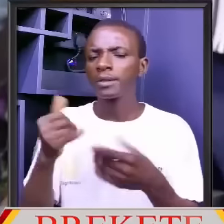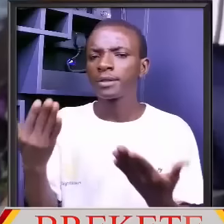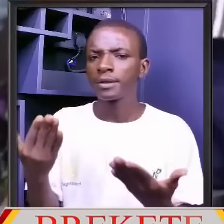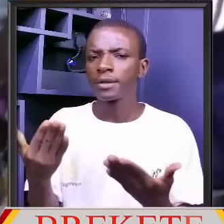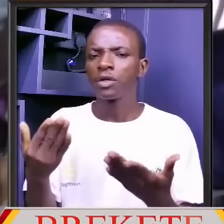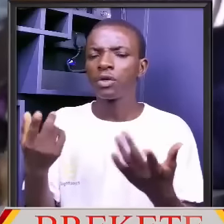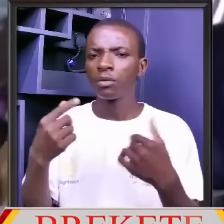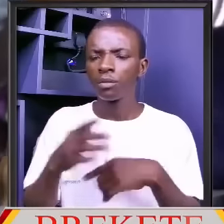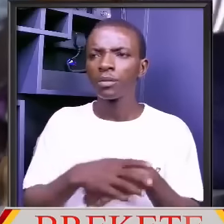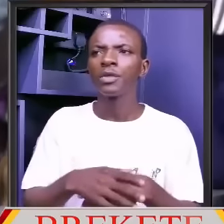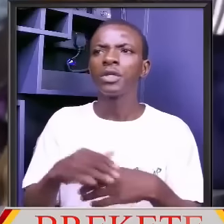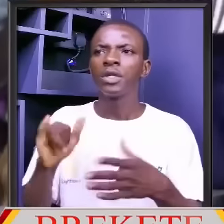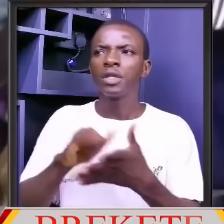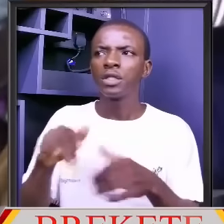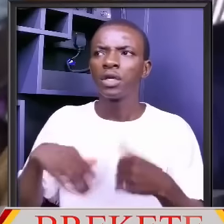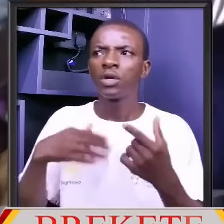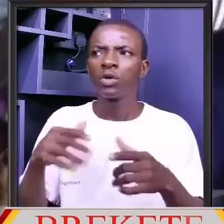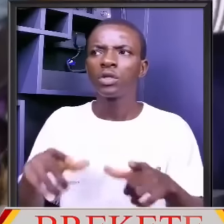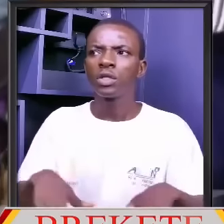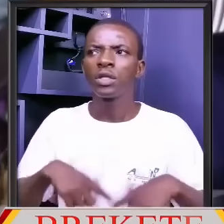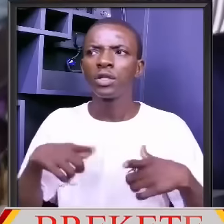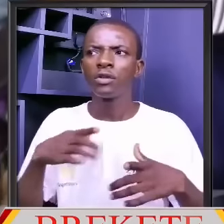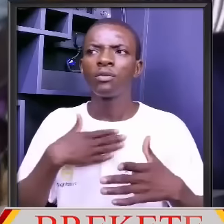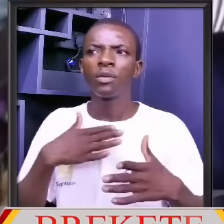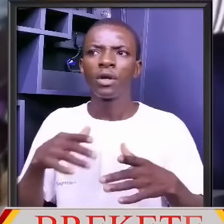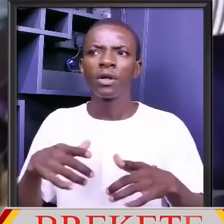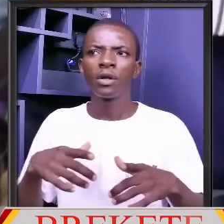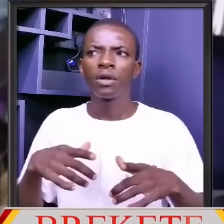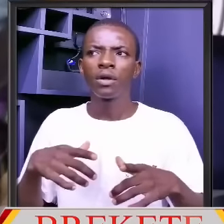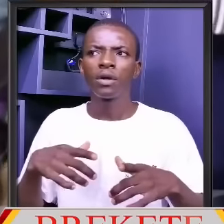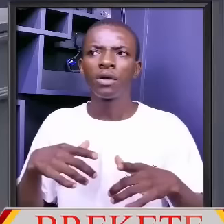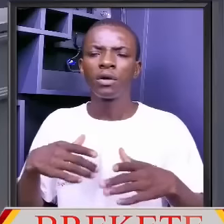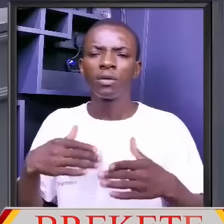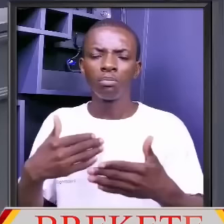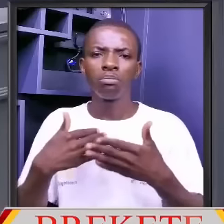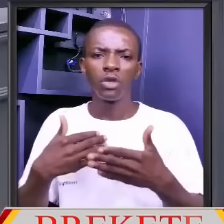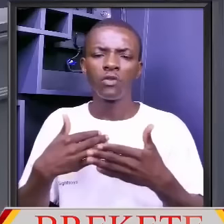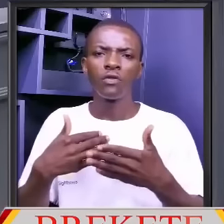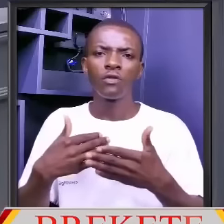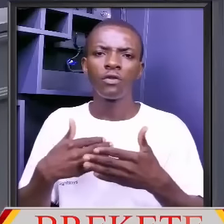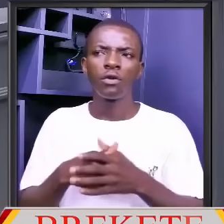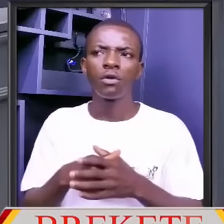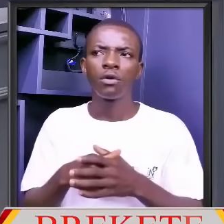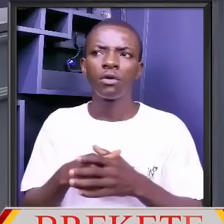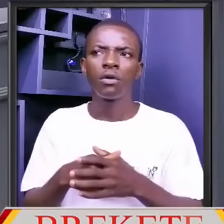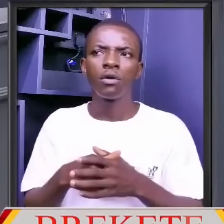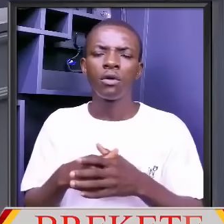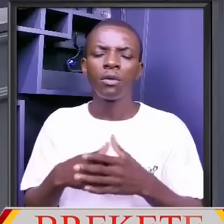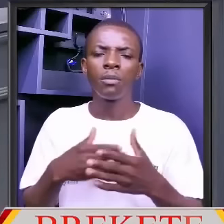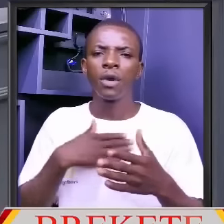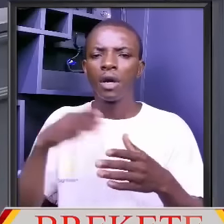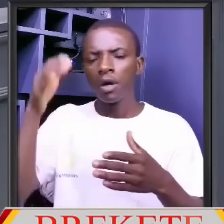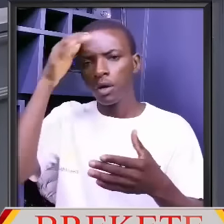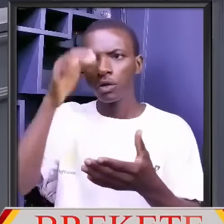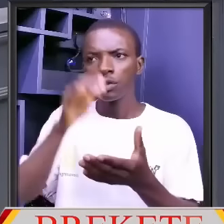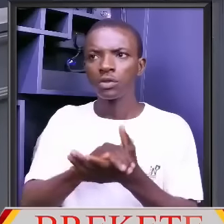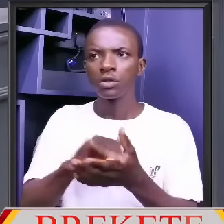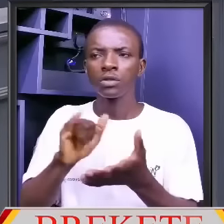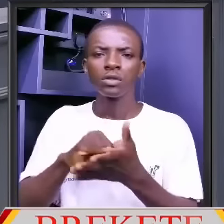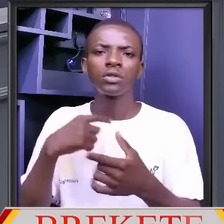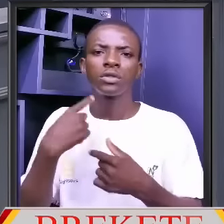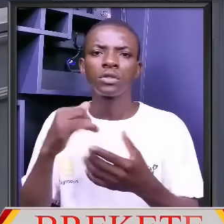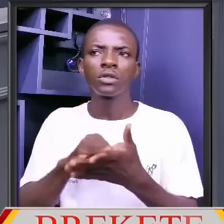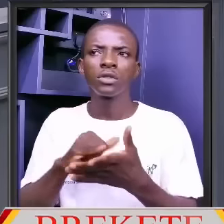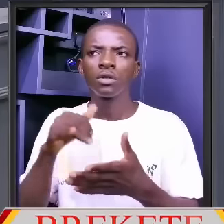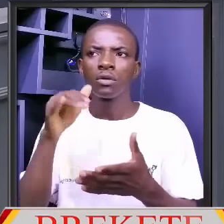come. So now like that, I can't tell they live my life. Before my husband can say he won't marry